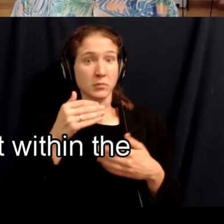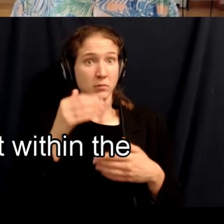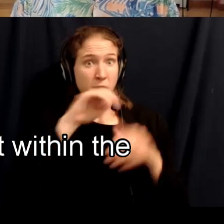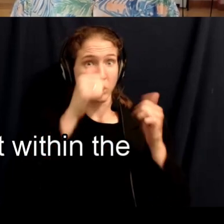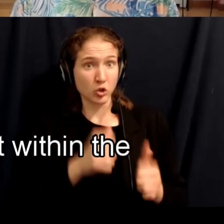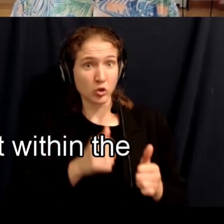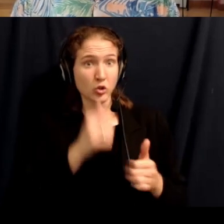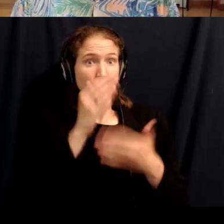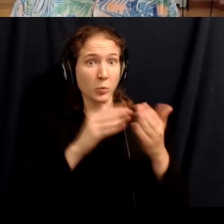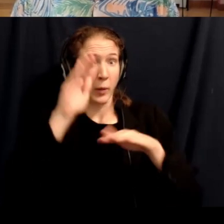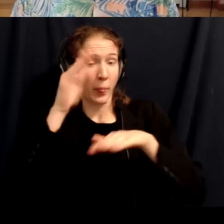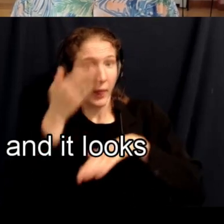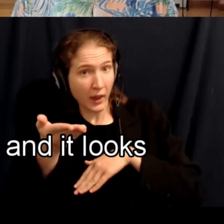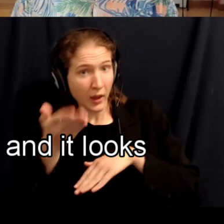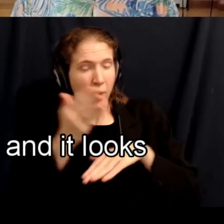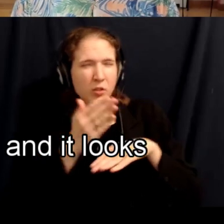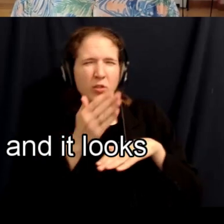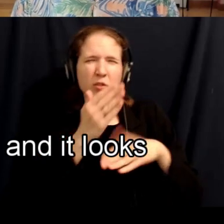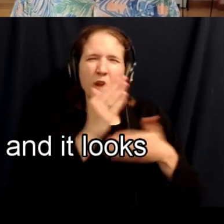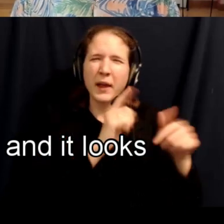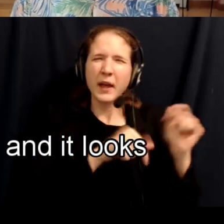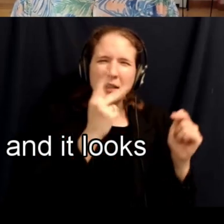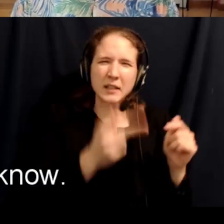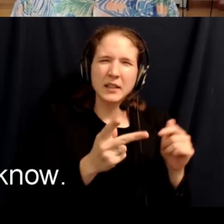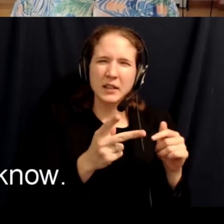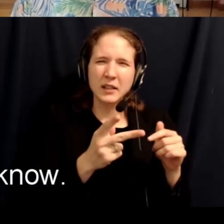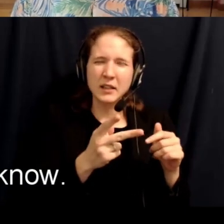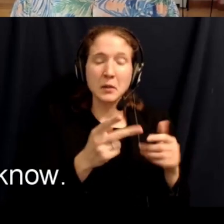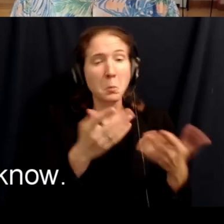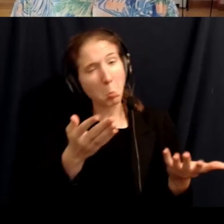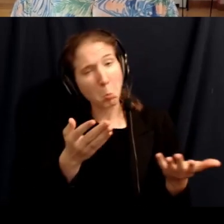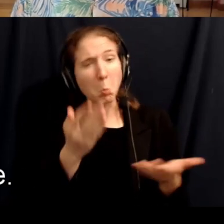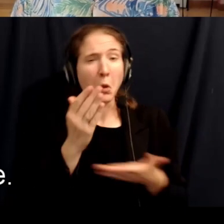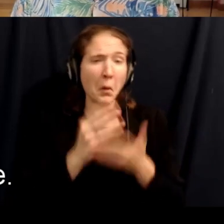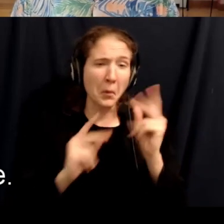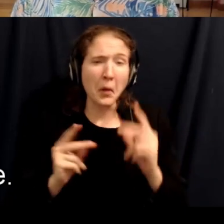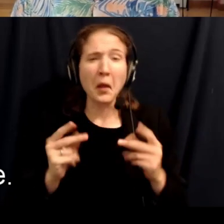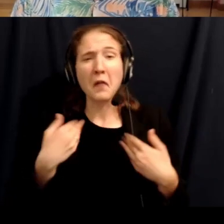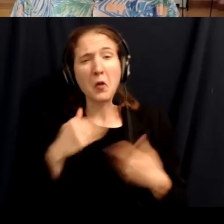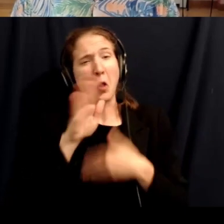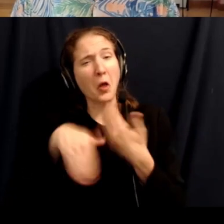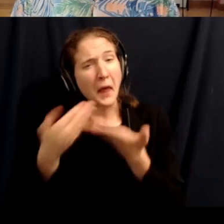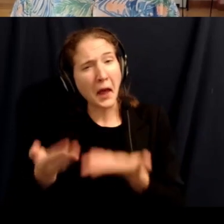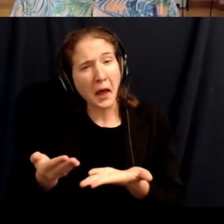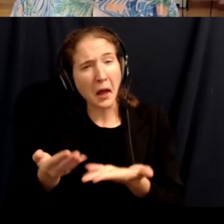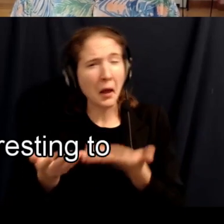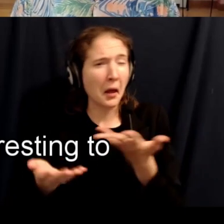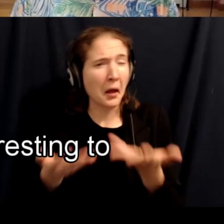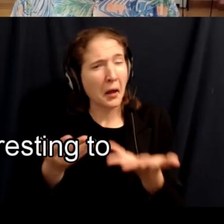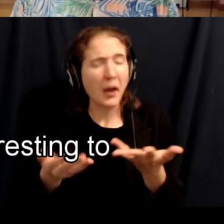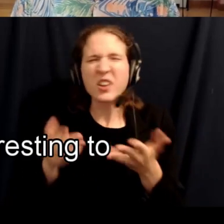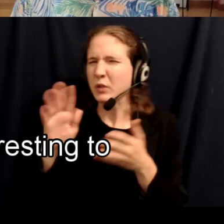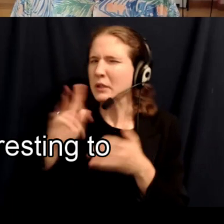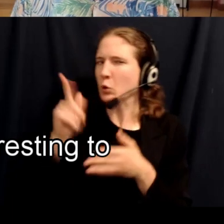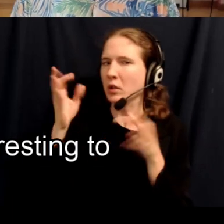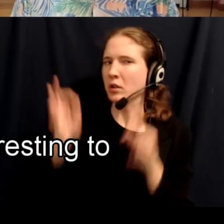keep it within the canvas, the structure. I mean, a lot of people do, and it looks great. So it's not like, No, it's if just a you choice. It's a it's choice. just